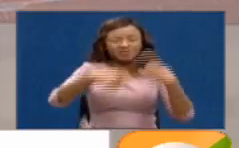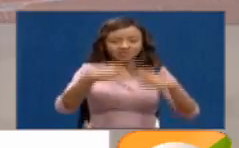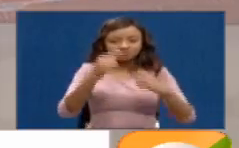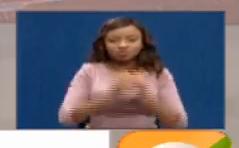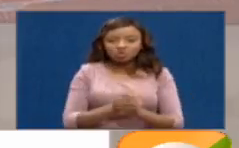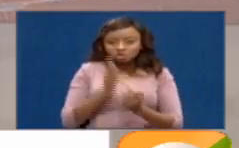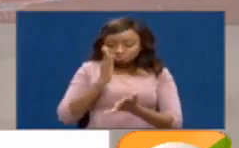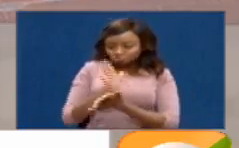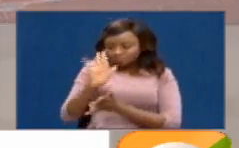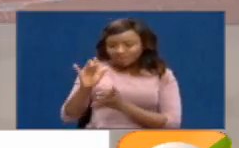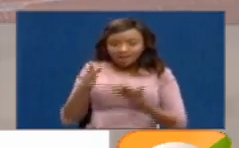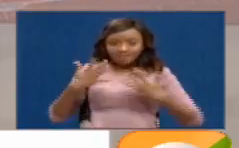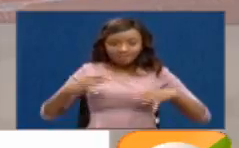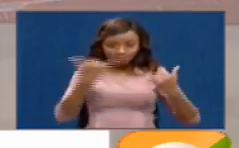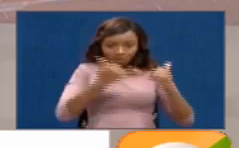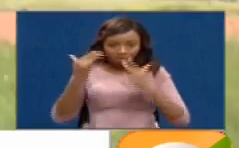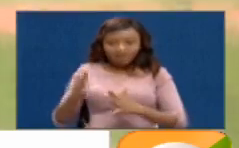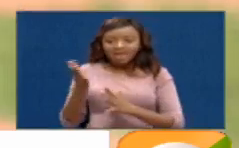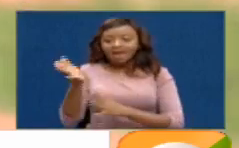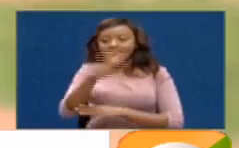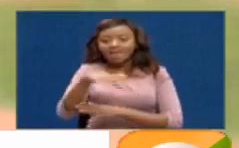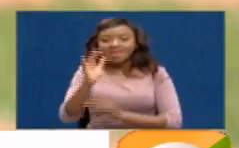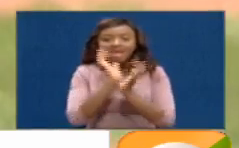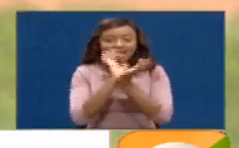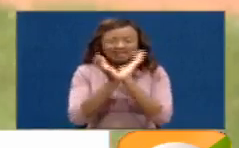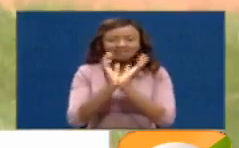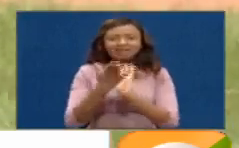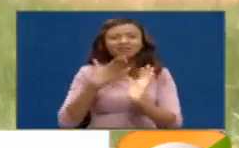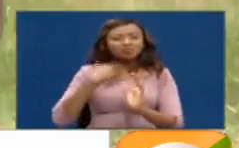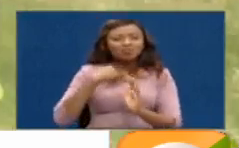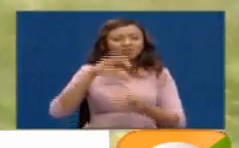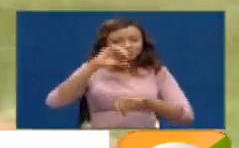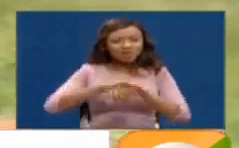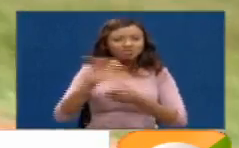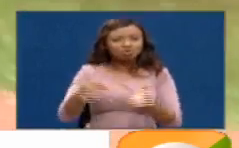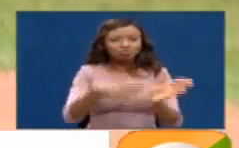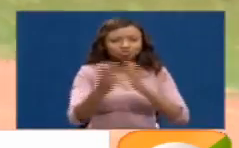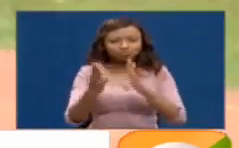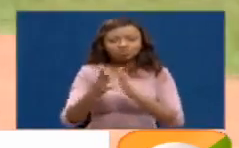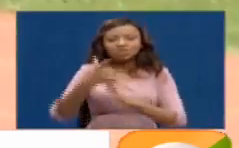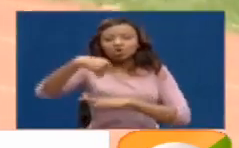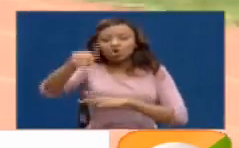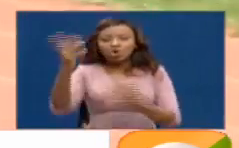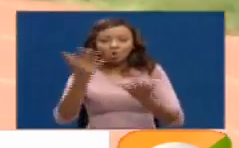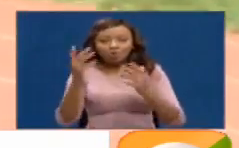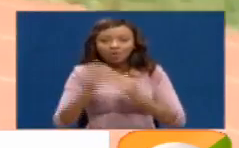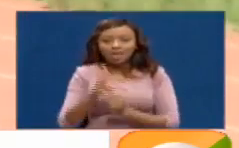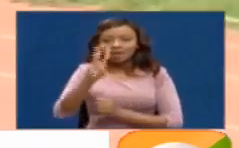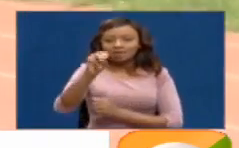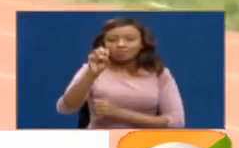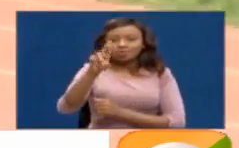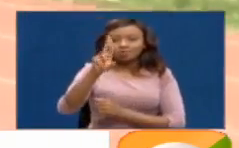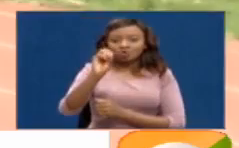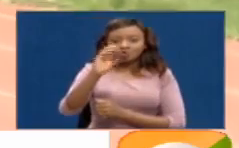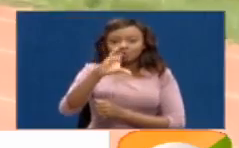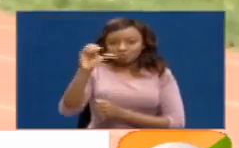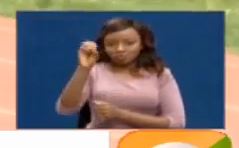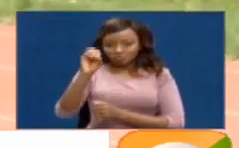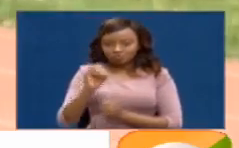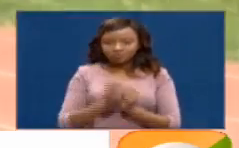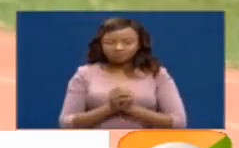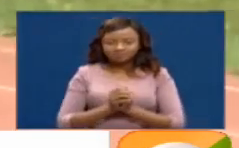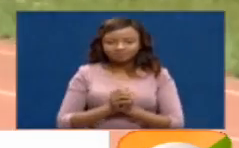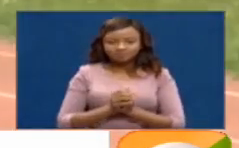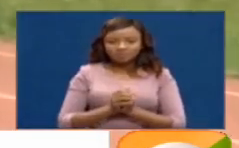The Paralympians were at Kasarani today to fight for a ticket to the qualifiers in Morocco between February the 25th and March the 2nd.